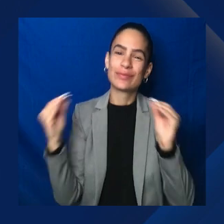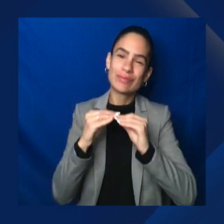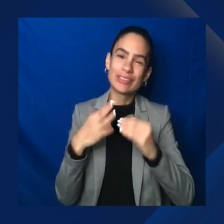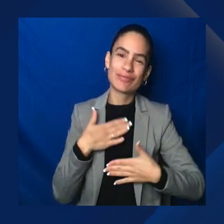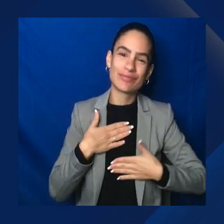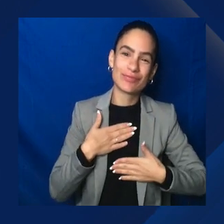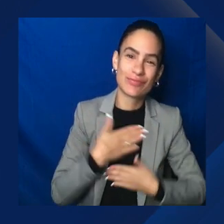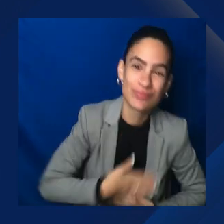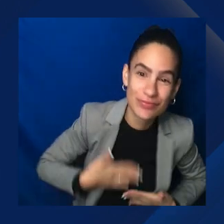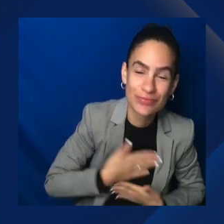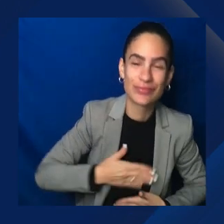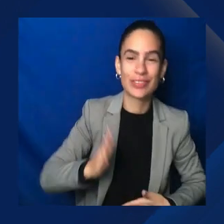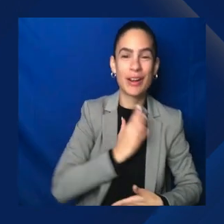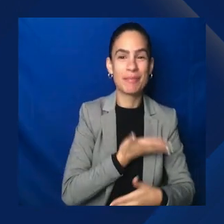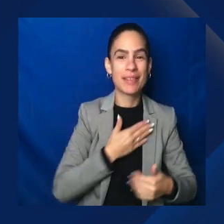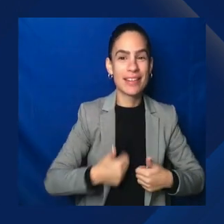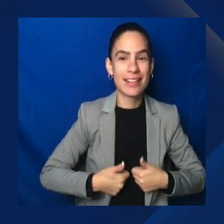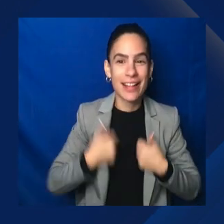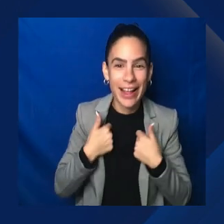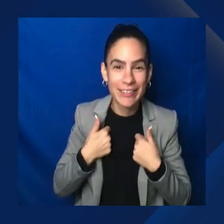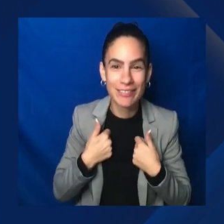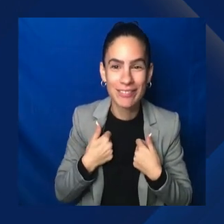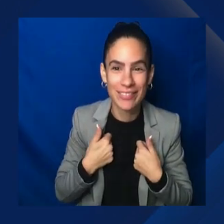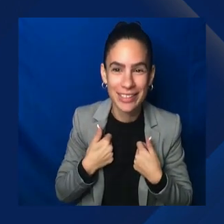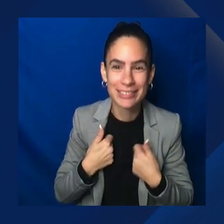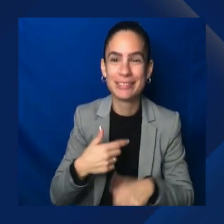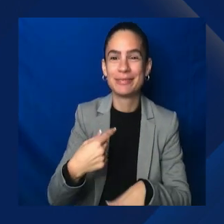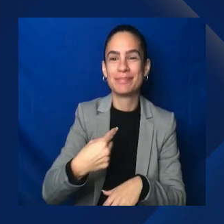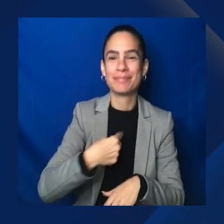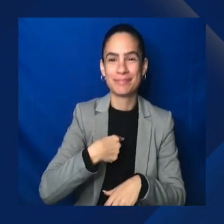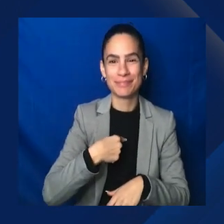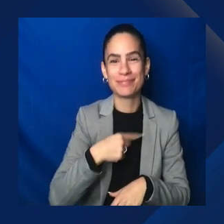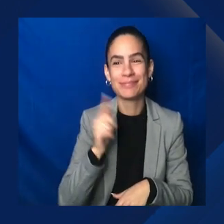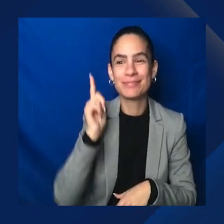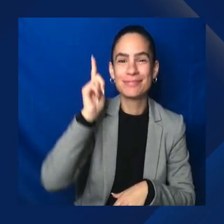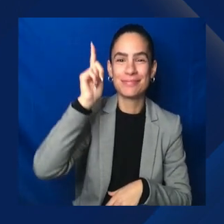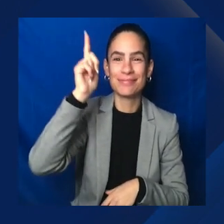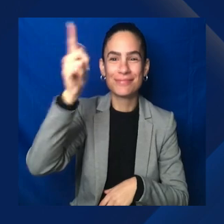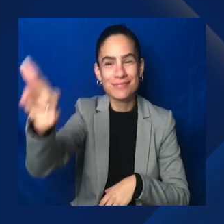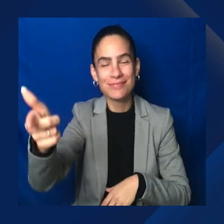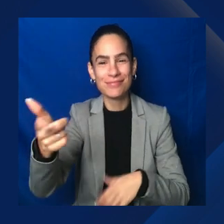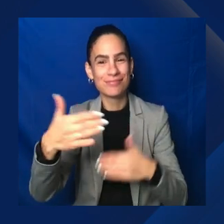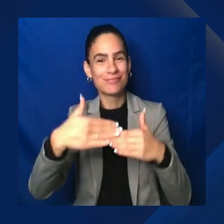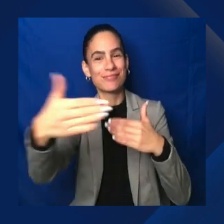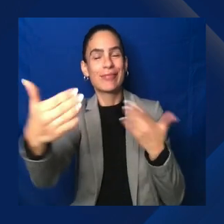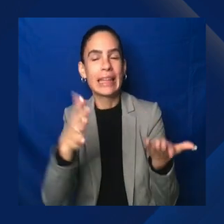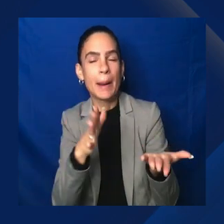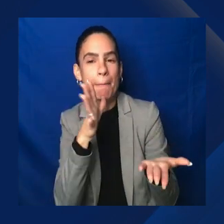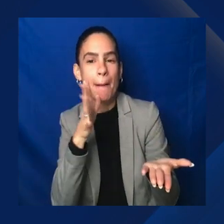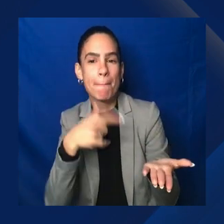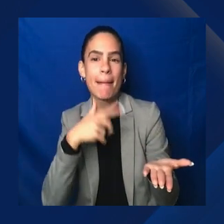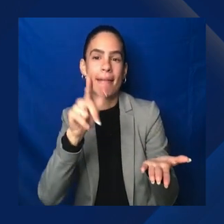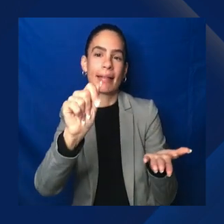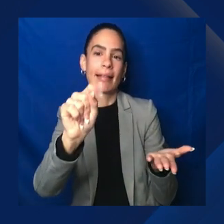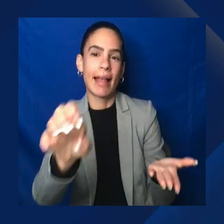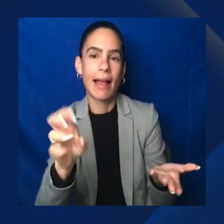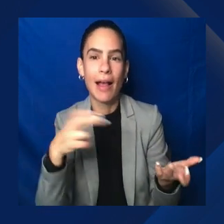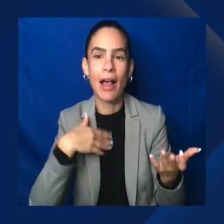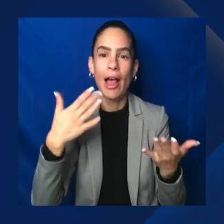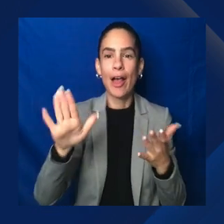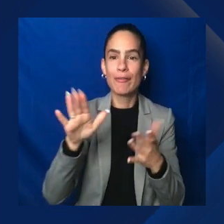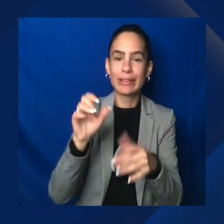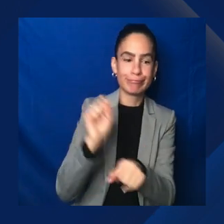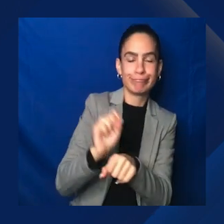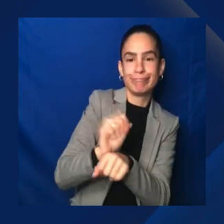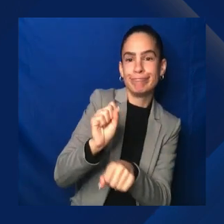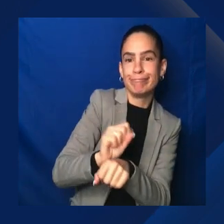know, I'm a later in life mom, so I'm already super patient, but this changed everything for me. He's doing great. He's thriving. He was